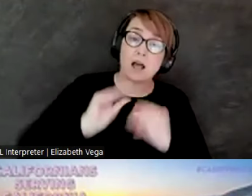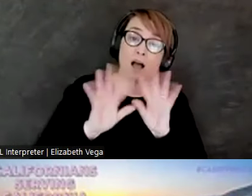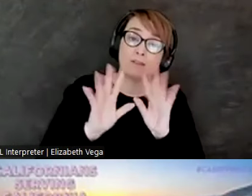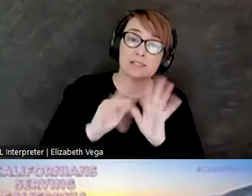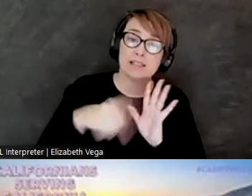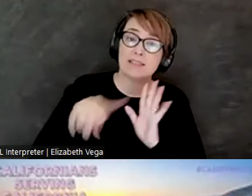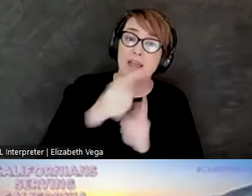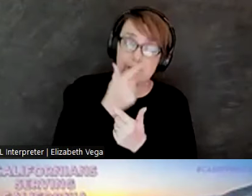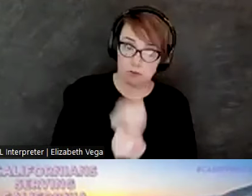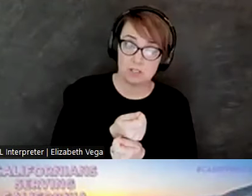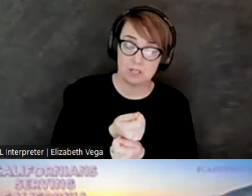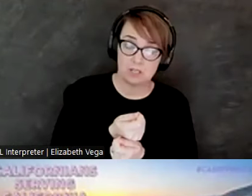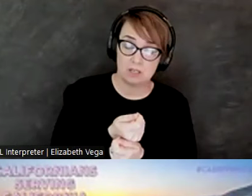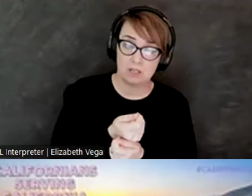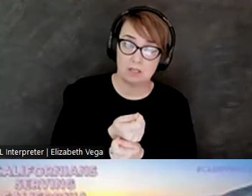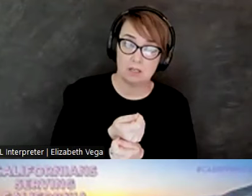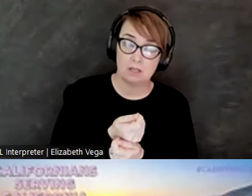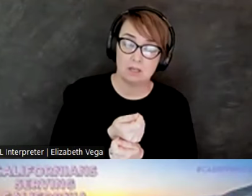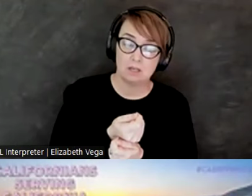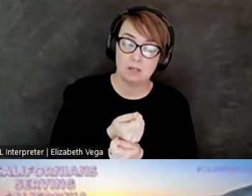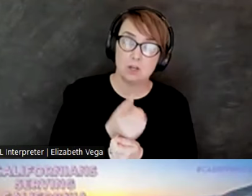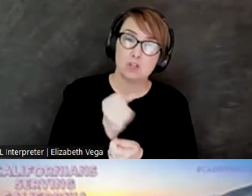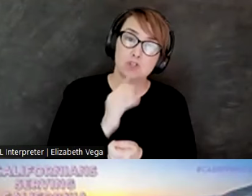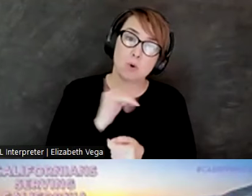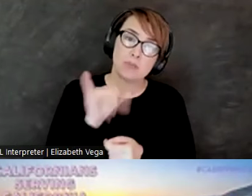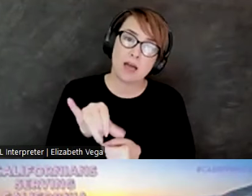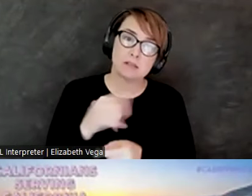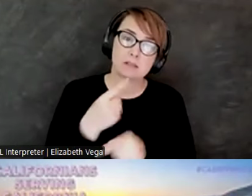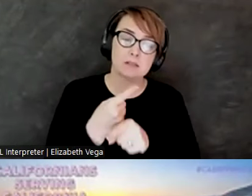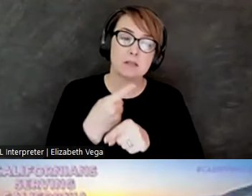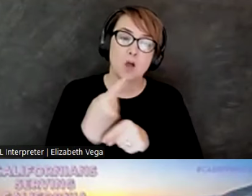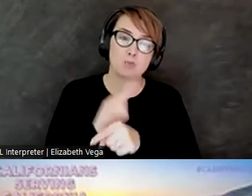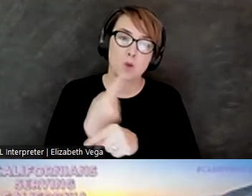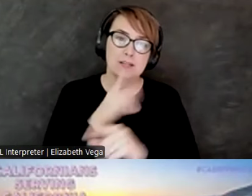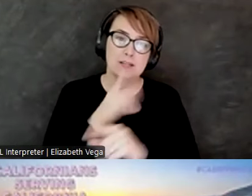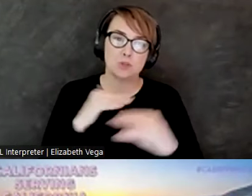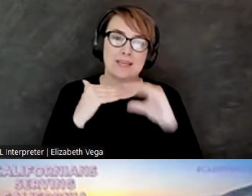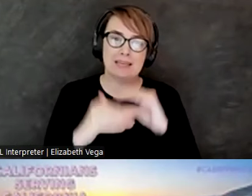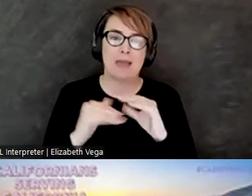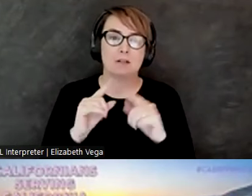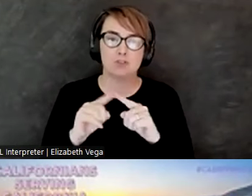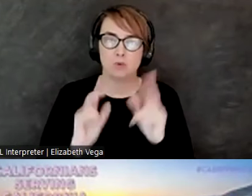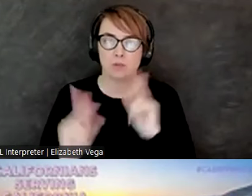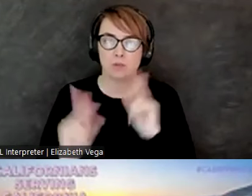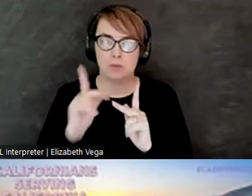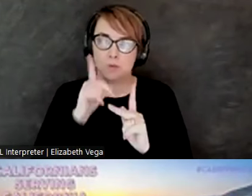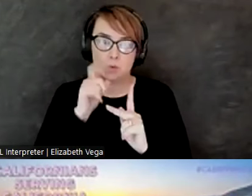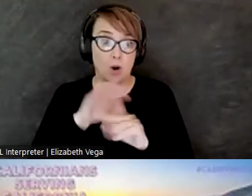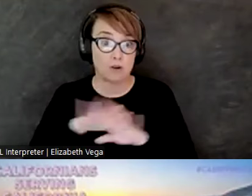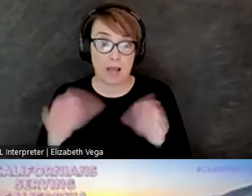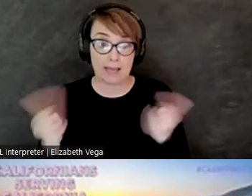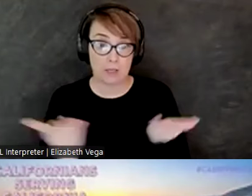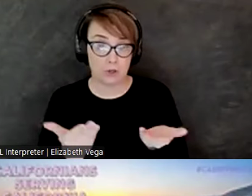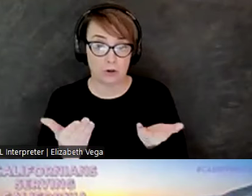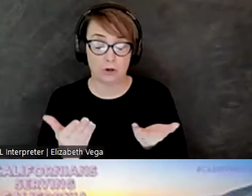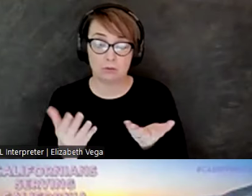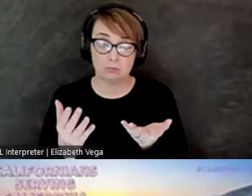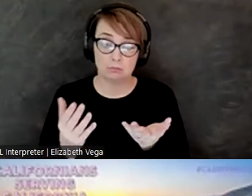that it would be appropriate to send an email to those who are not in attendance asking who'd be